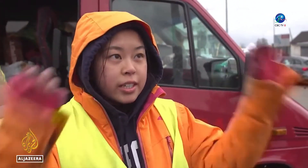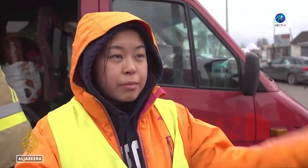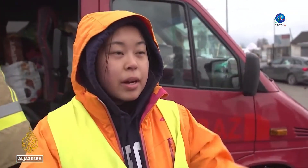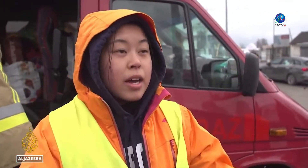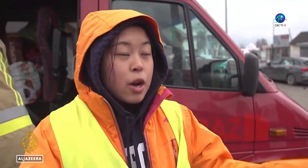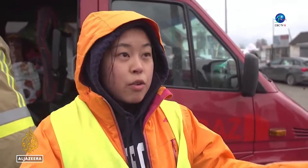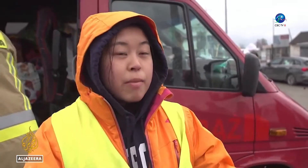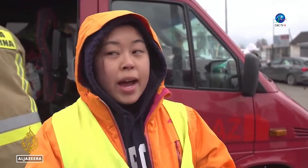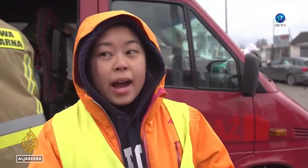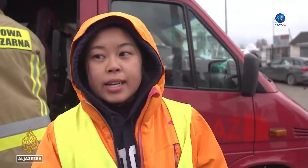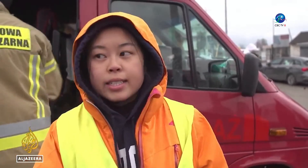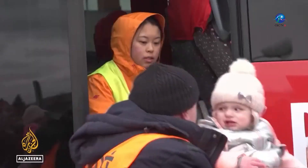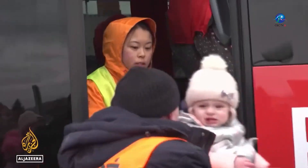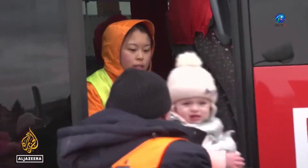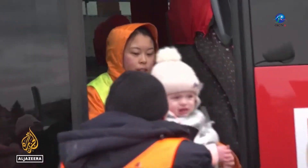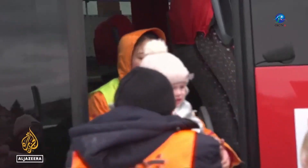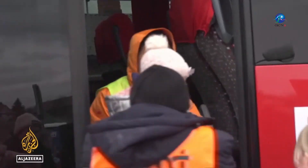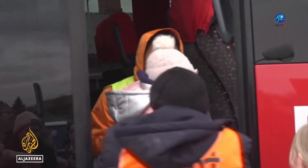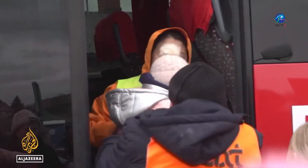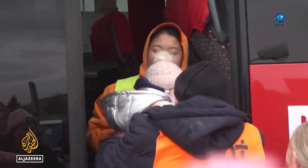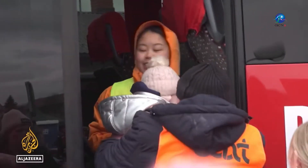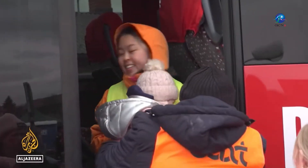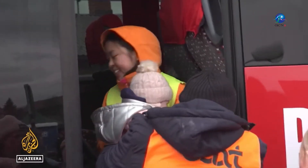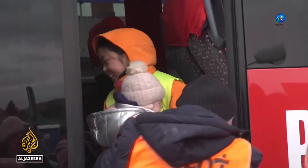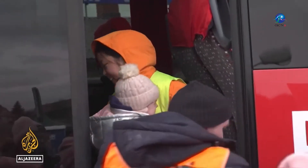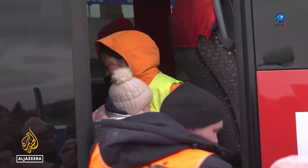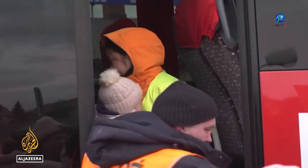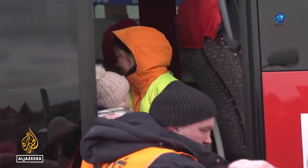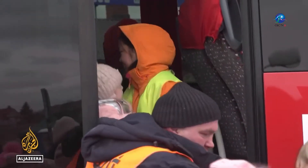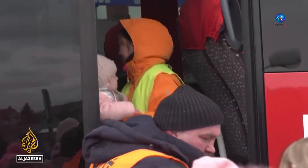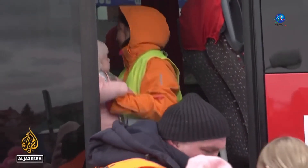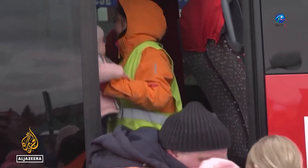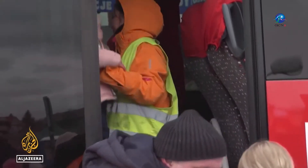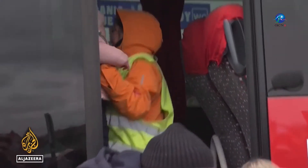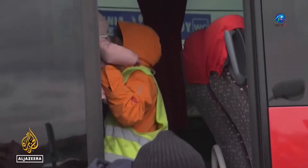I don't see it with my eyes. Millions more could soon